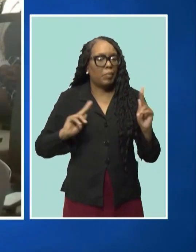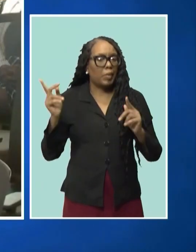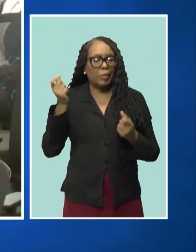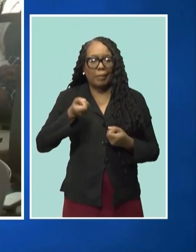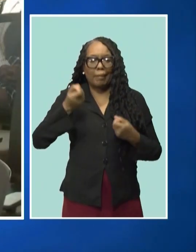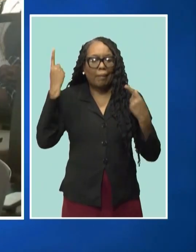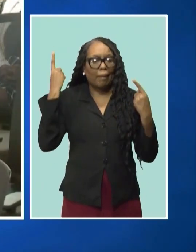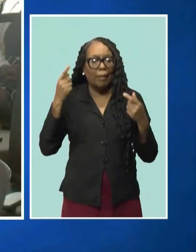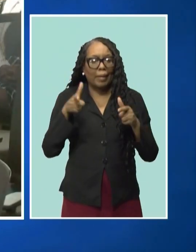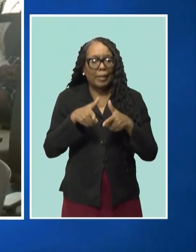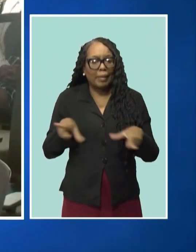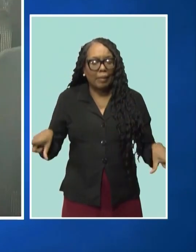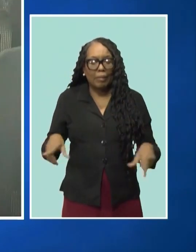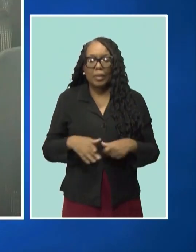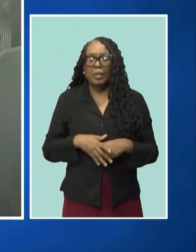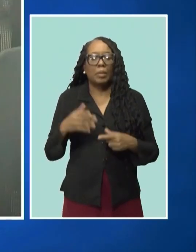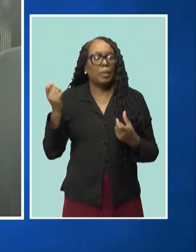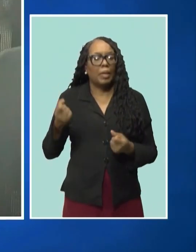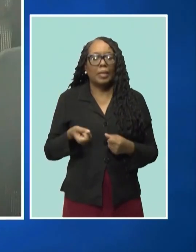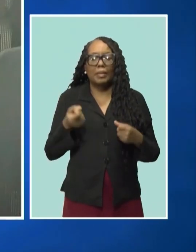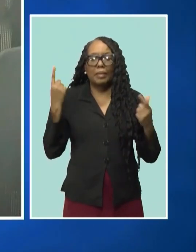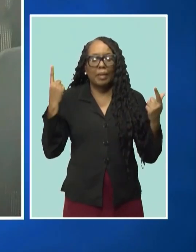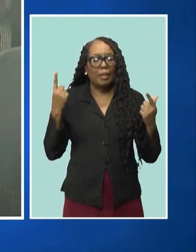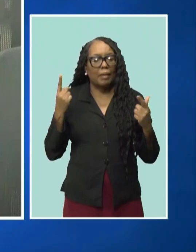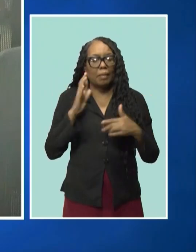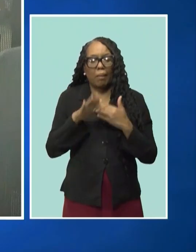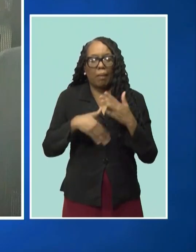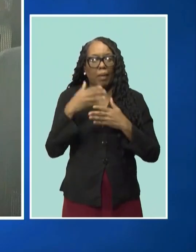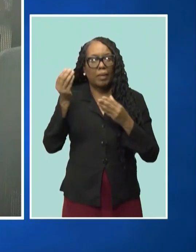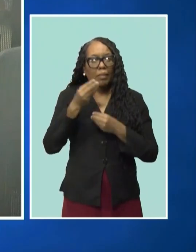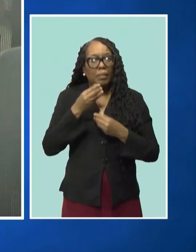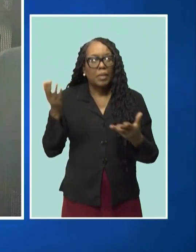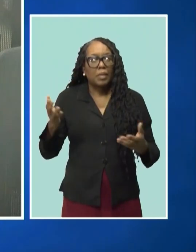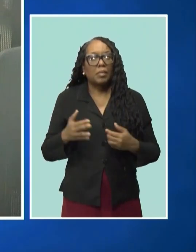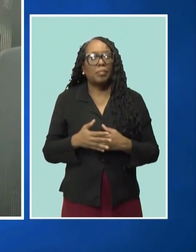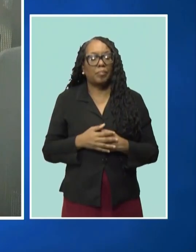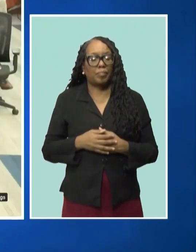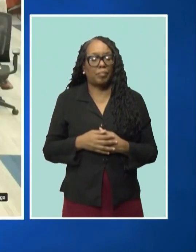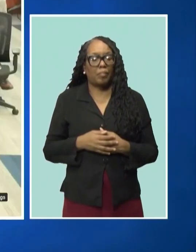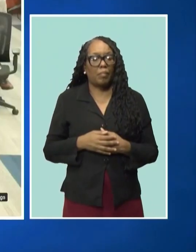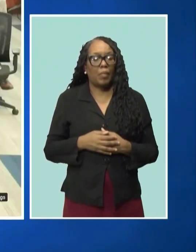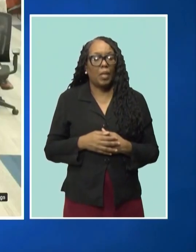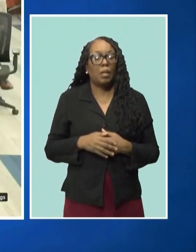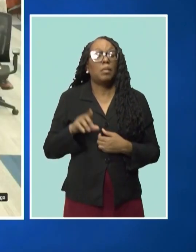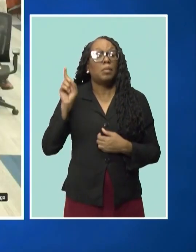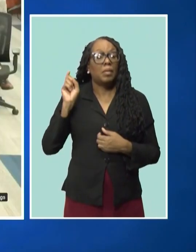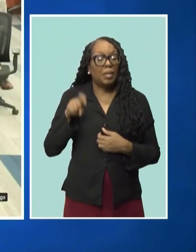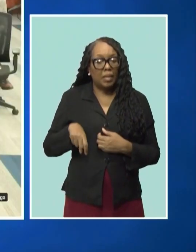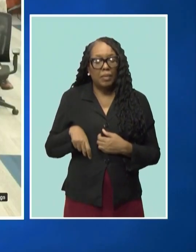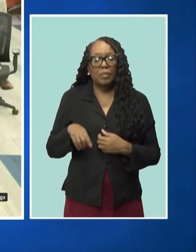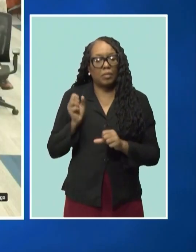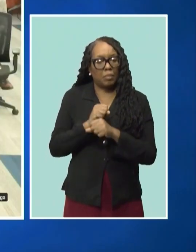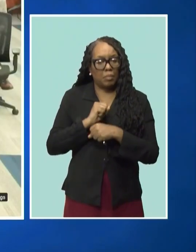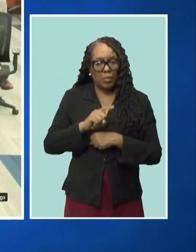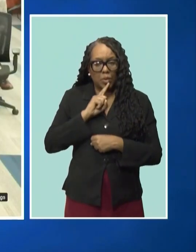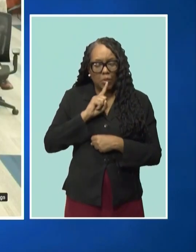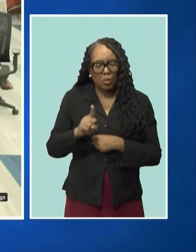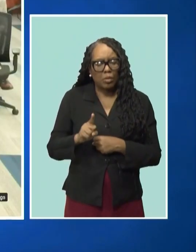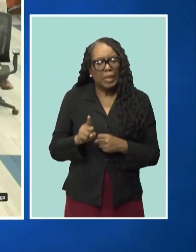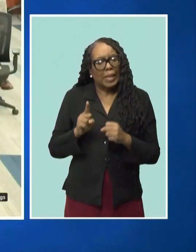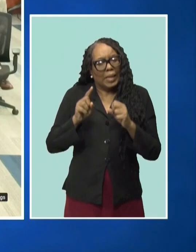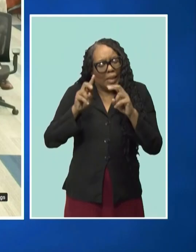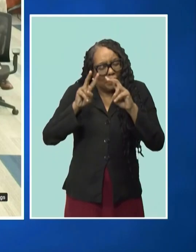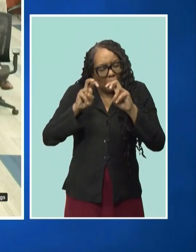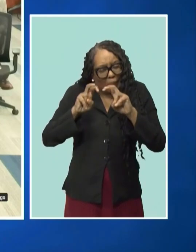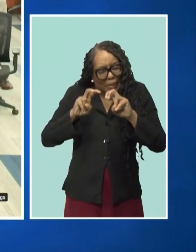language, understanding what we need, that we have to satisfy our donors. We have to find a way to be able to break it down to them and